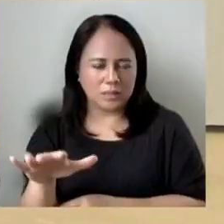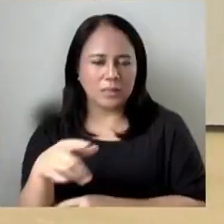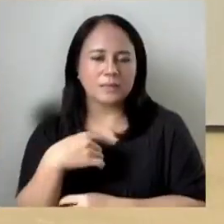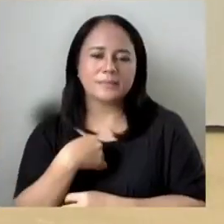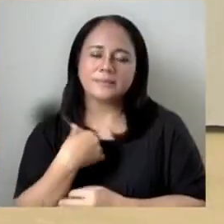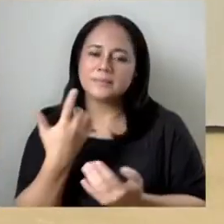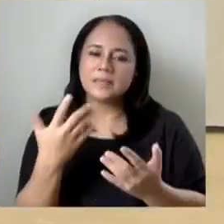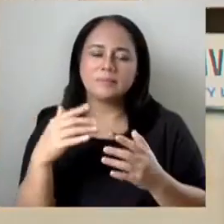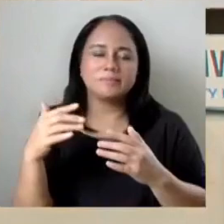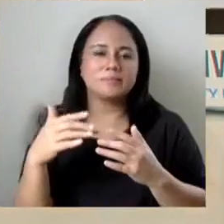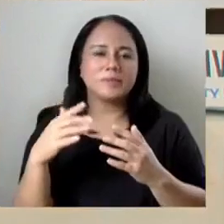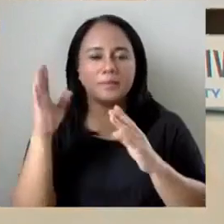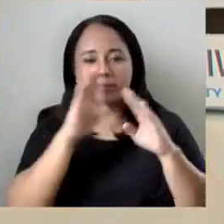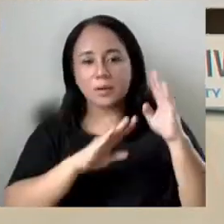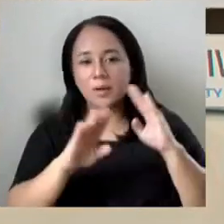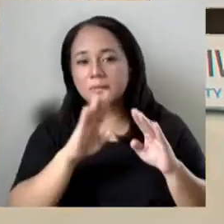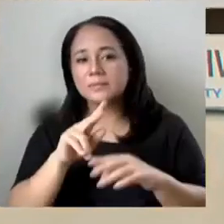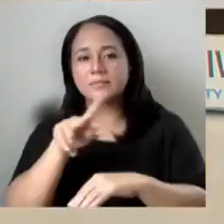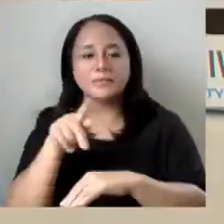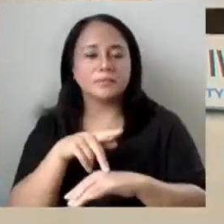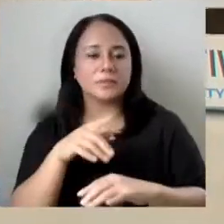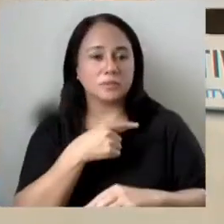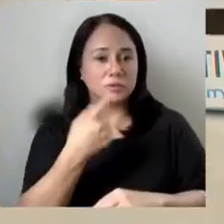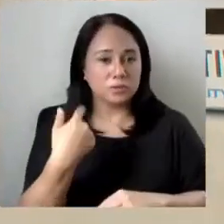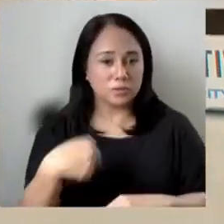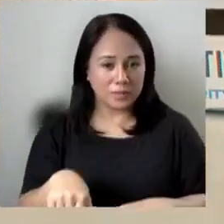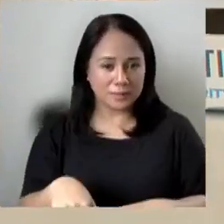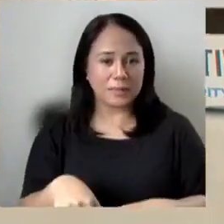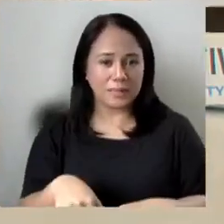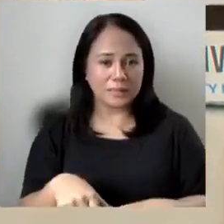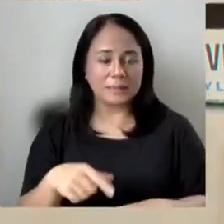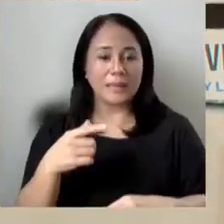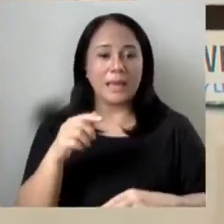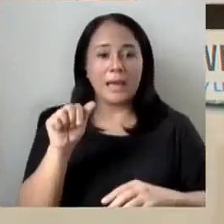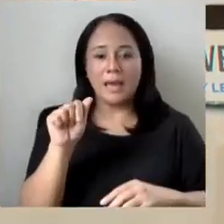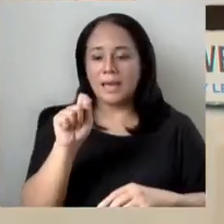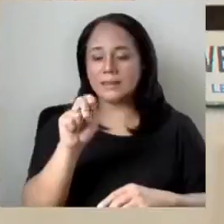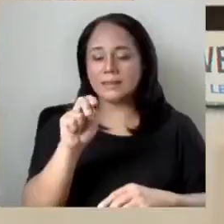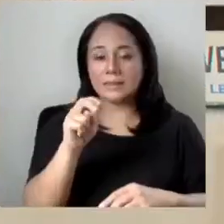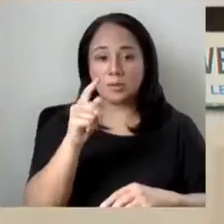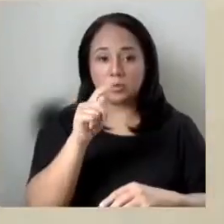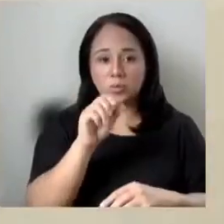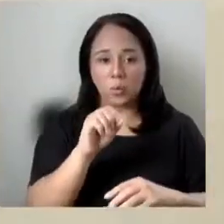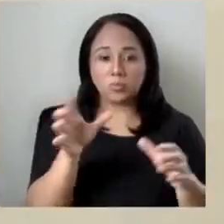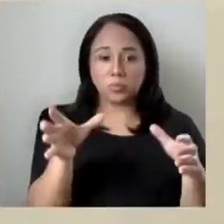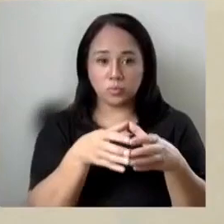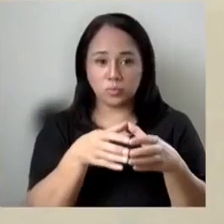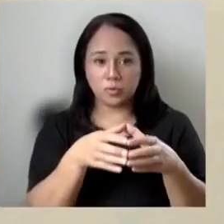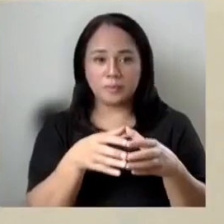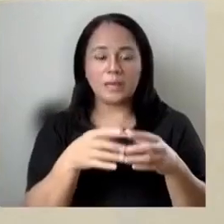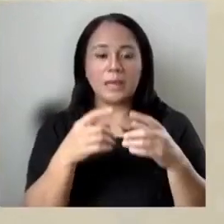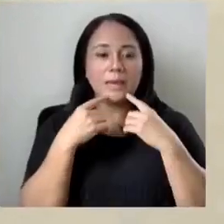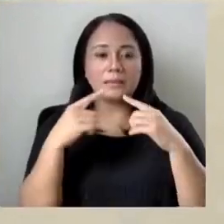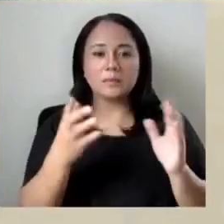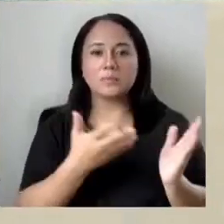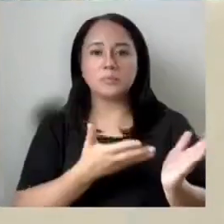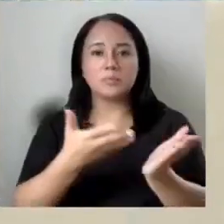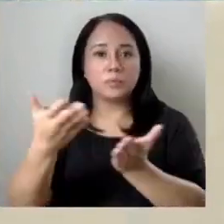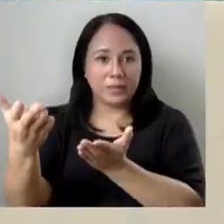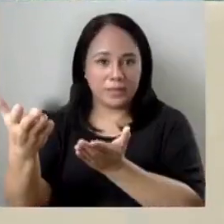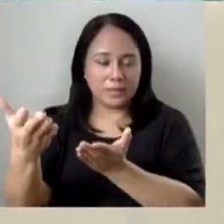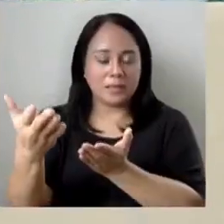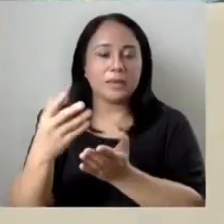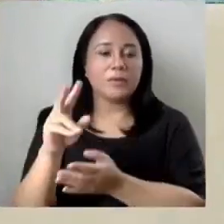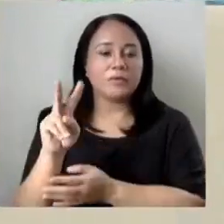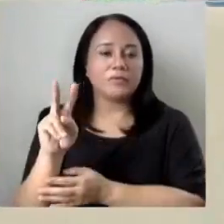tensions between the Philippines and China. The Atento coalition earlier announced it will bring supplies to troops stationed at the BRP